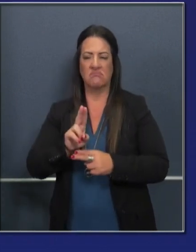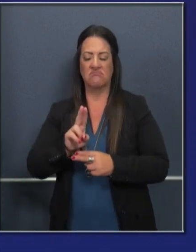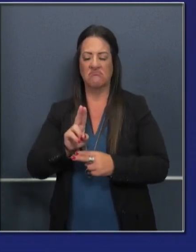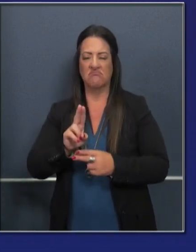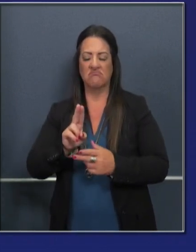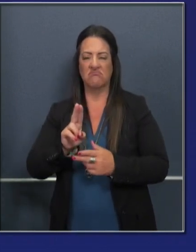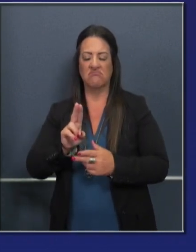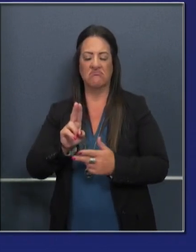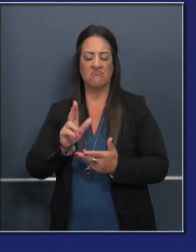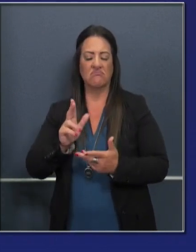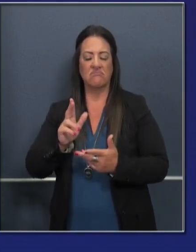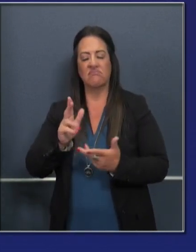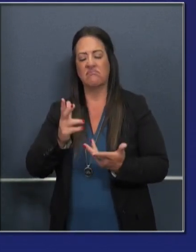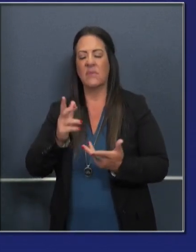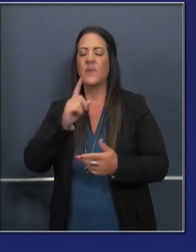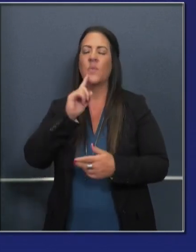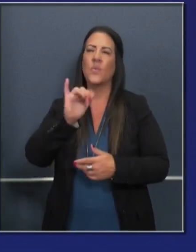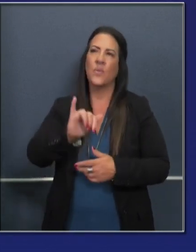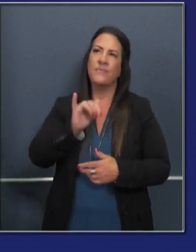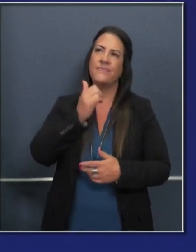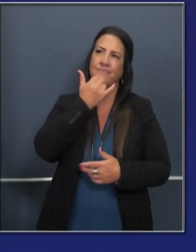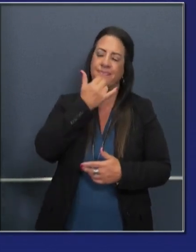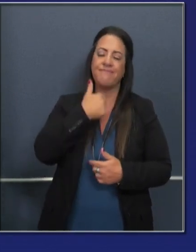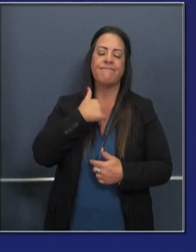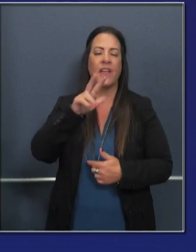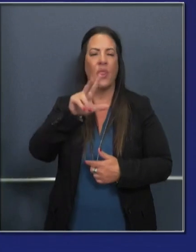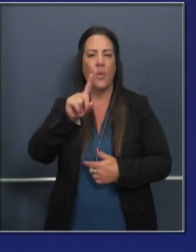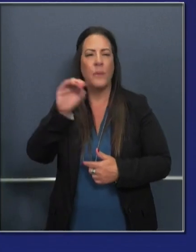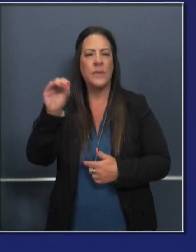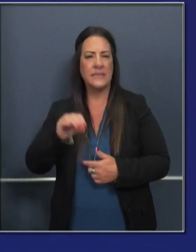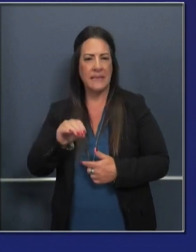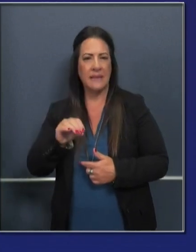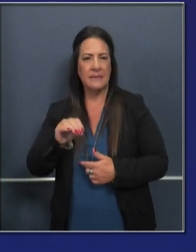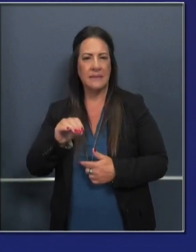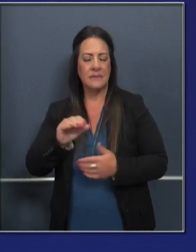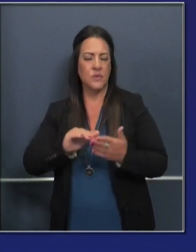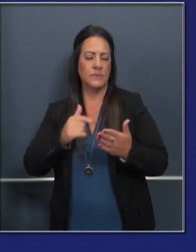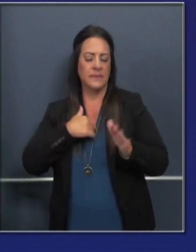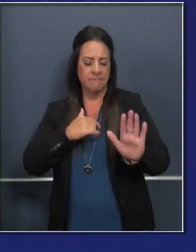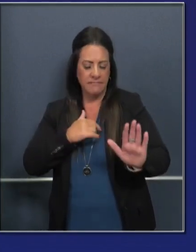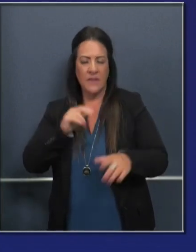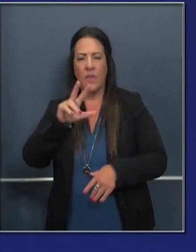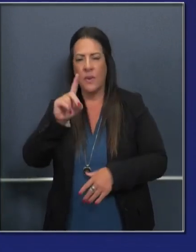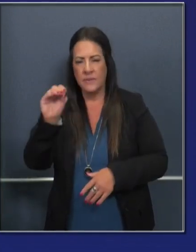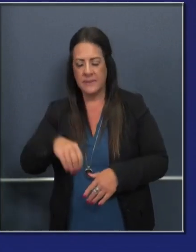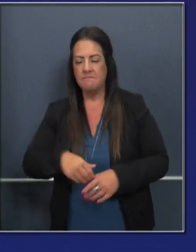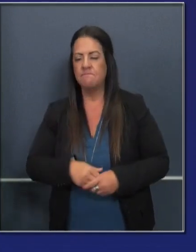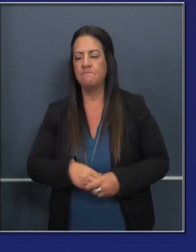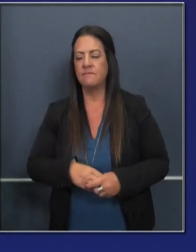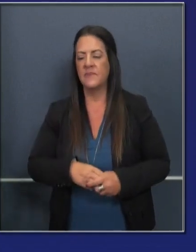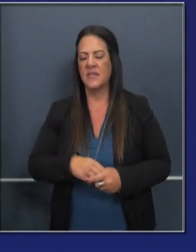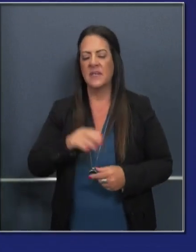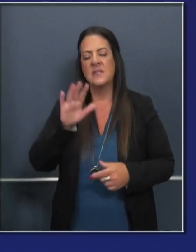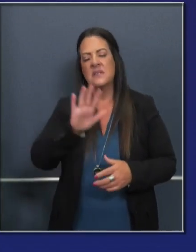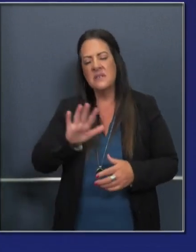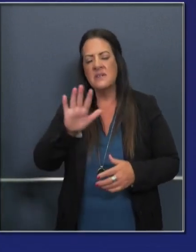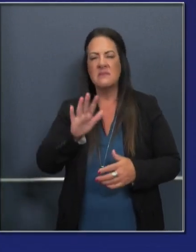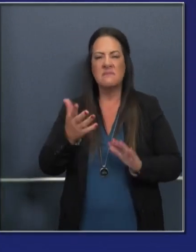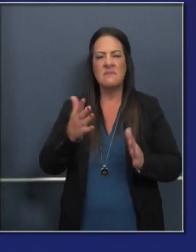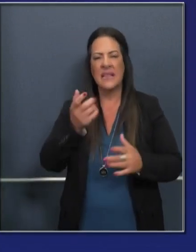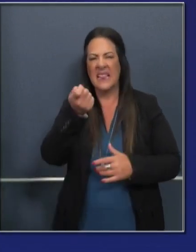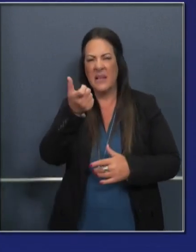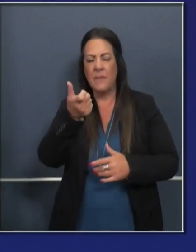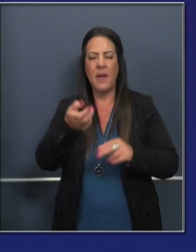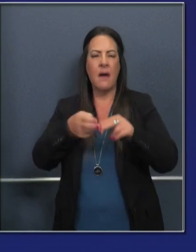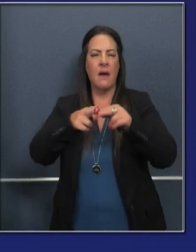capacity, or rather, 31% of our capacity, forgive me, roughly in the ballpark, a few percentage points